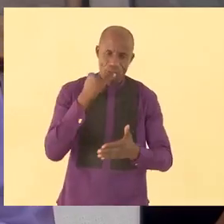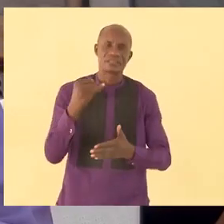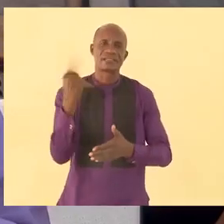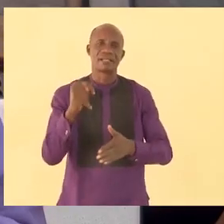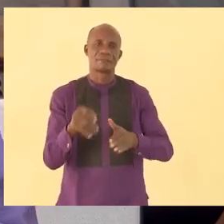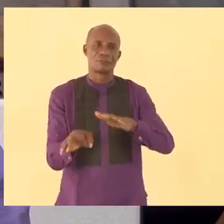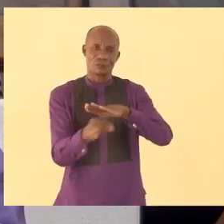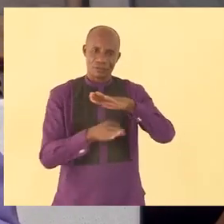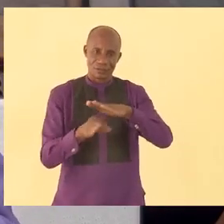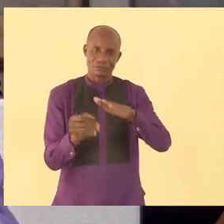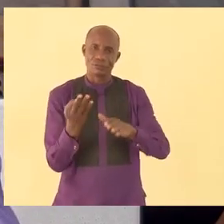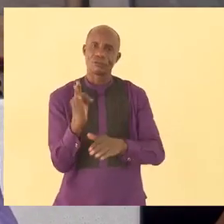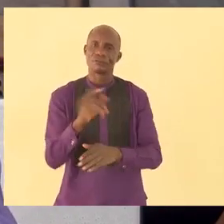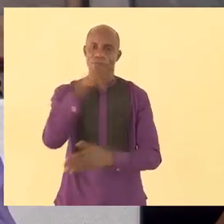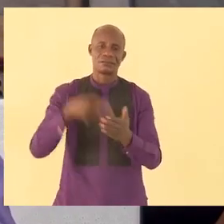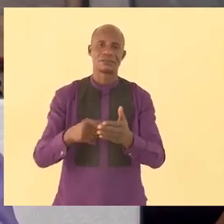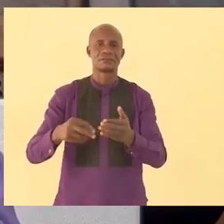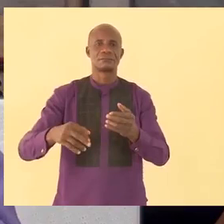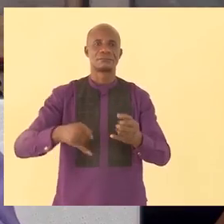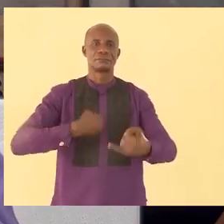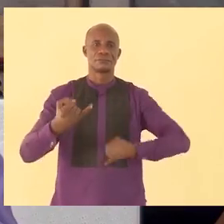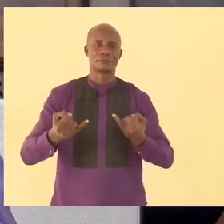the basis of this joy,